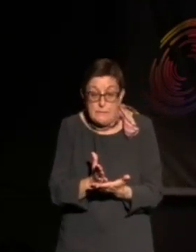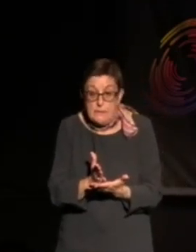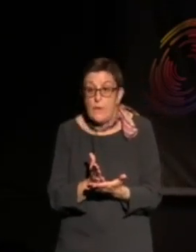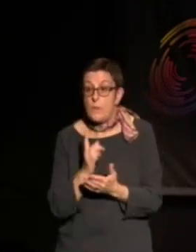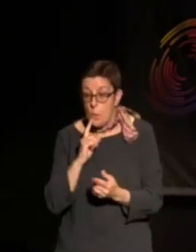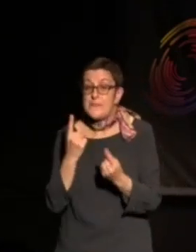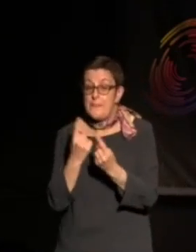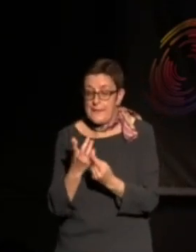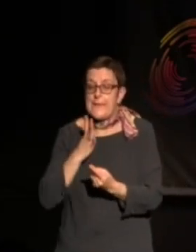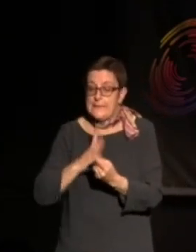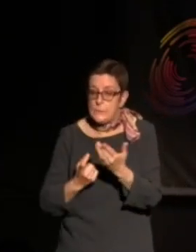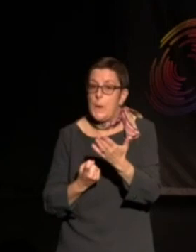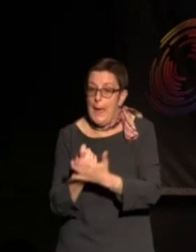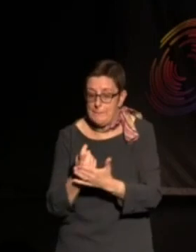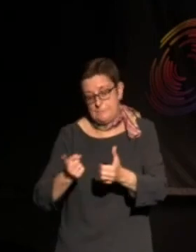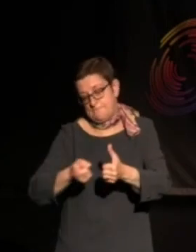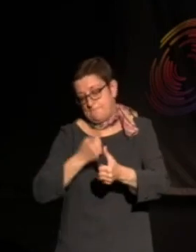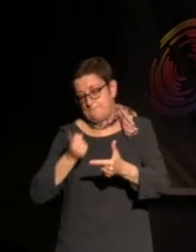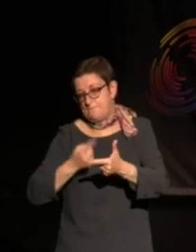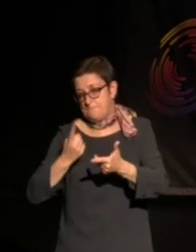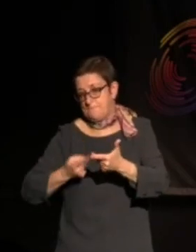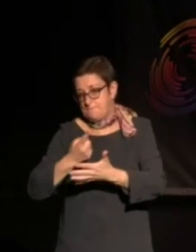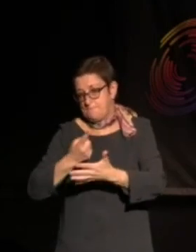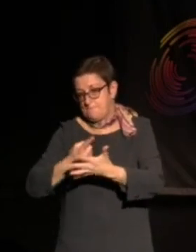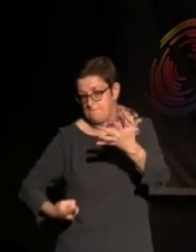that need to happen. So I think of it in terms of that.